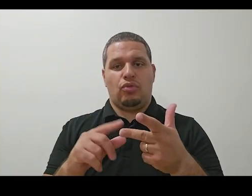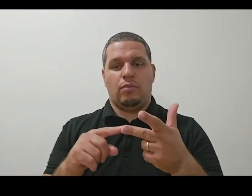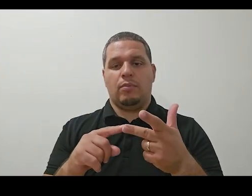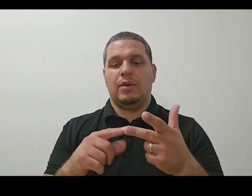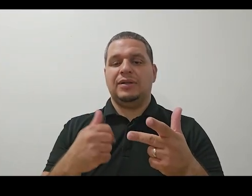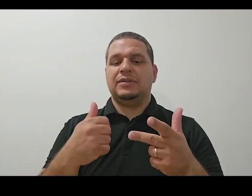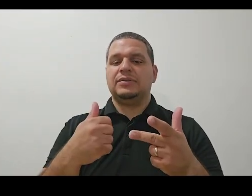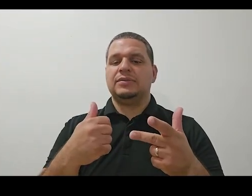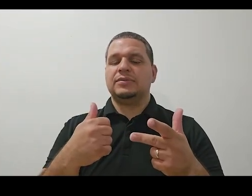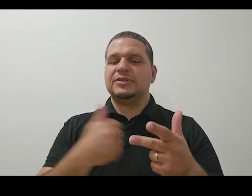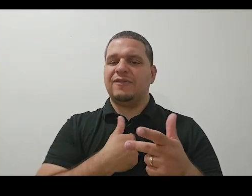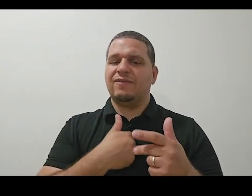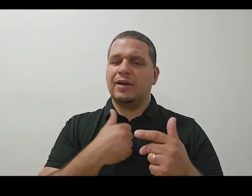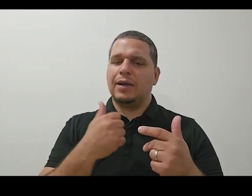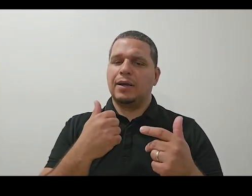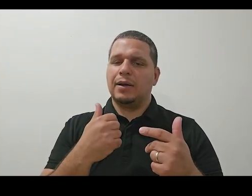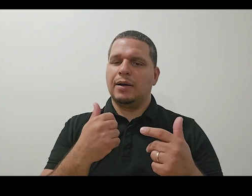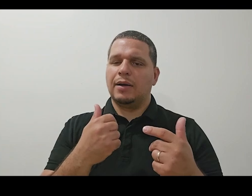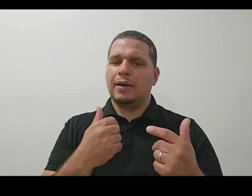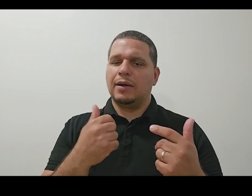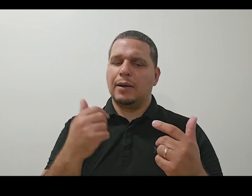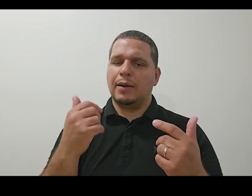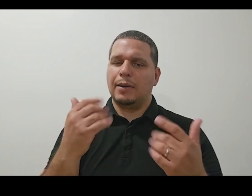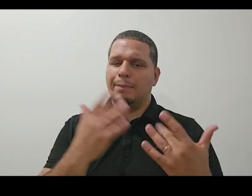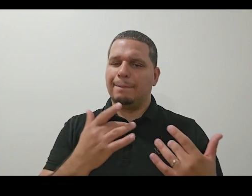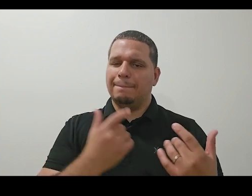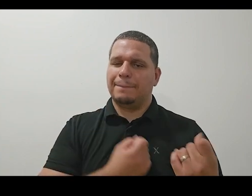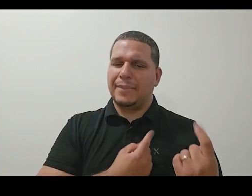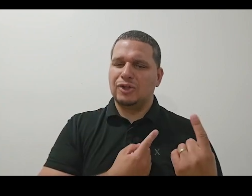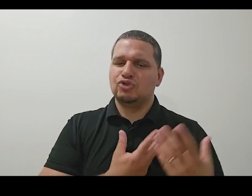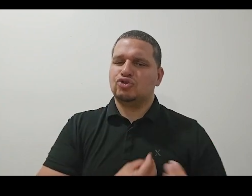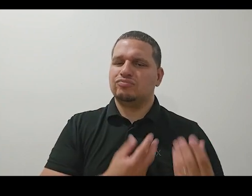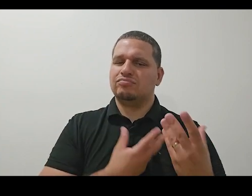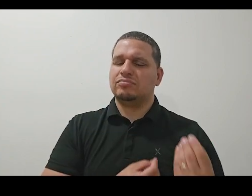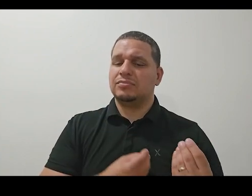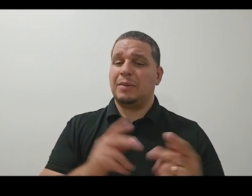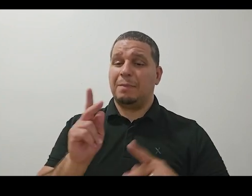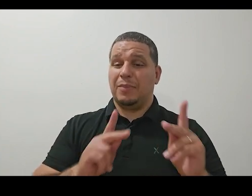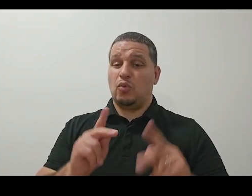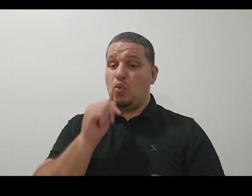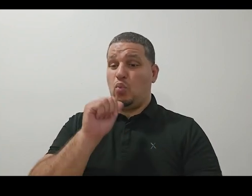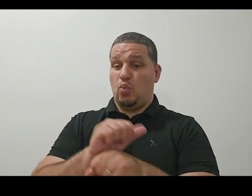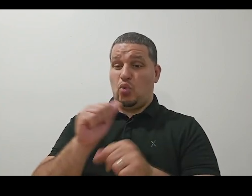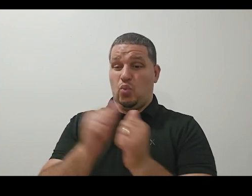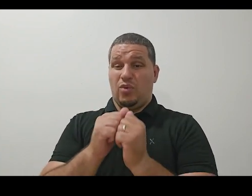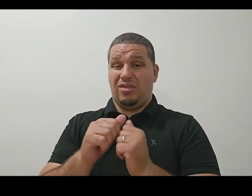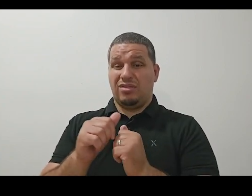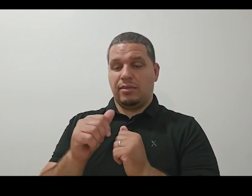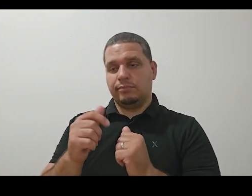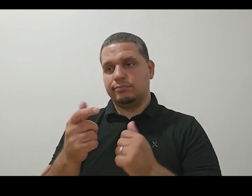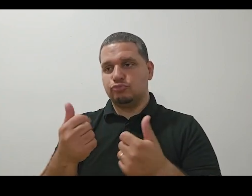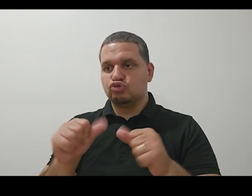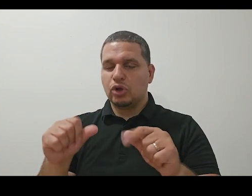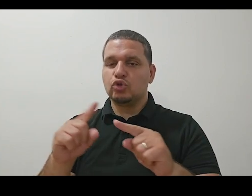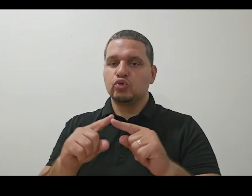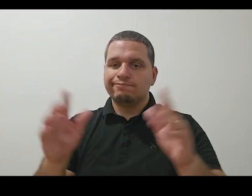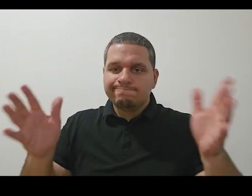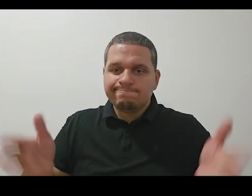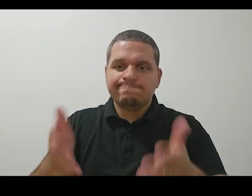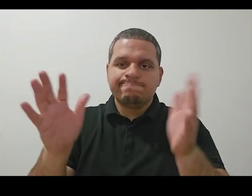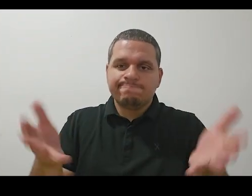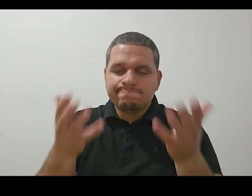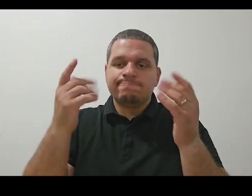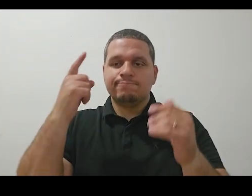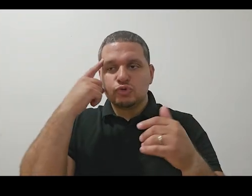my third point, which is self-compassion. And it especially when we're doing this work for people who are trying